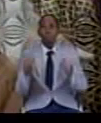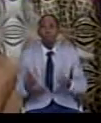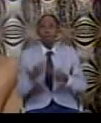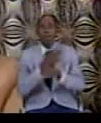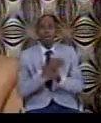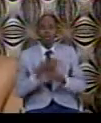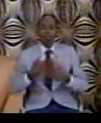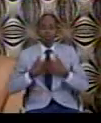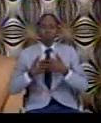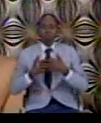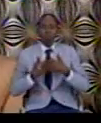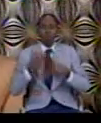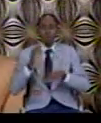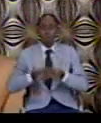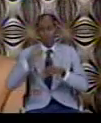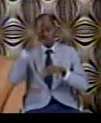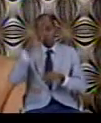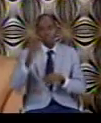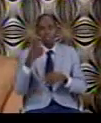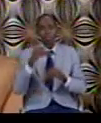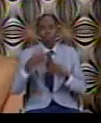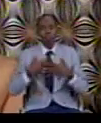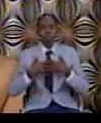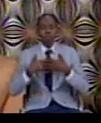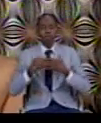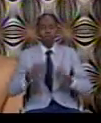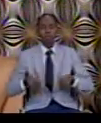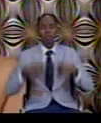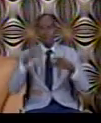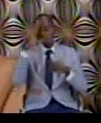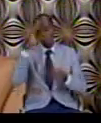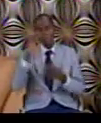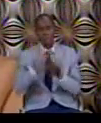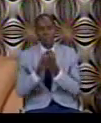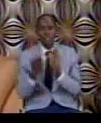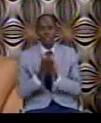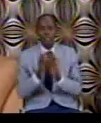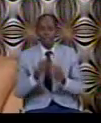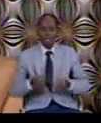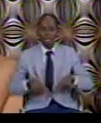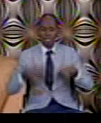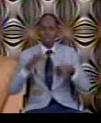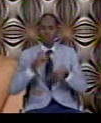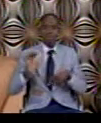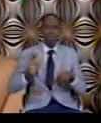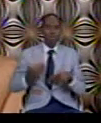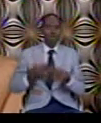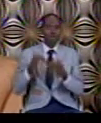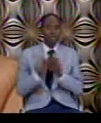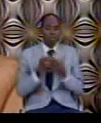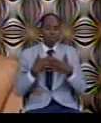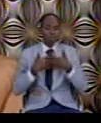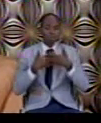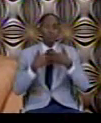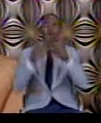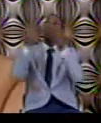the breath of life. And man became a living soul. That breath that came from God,